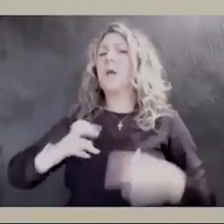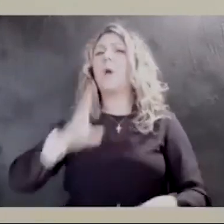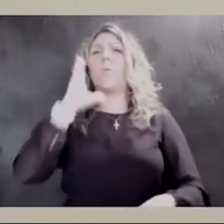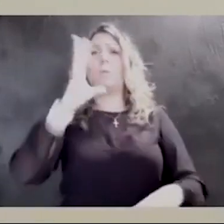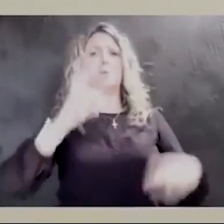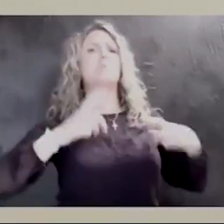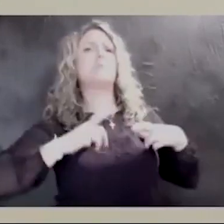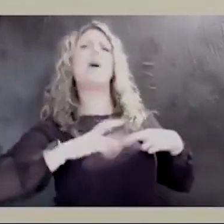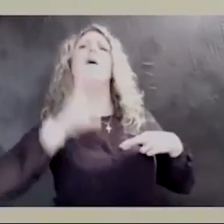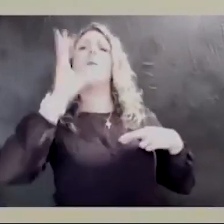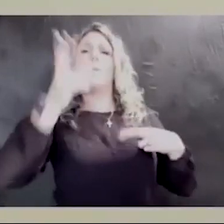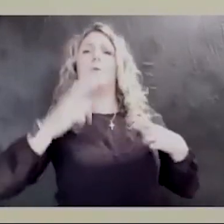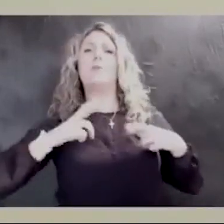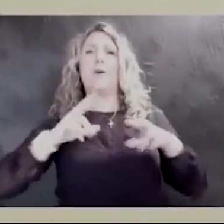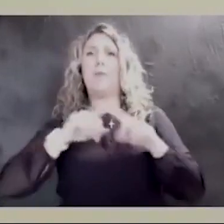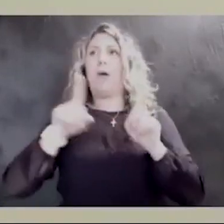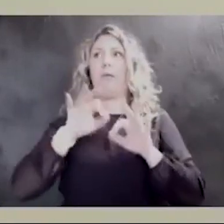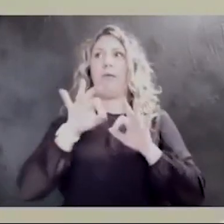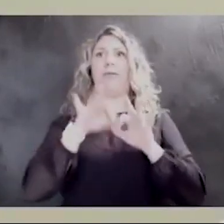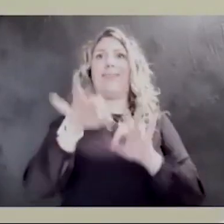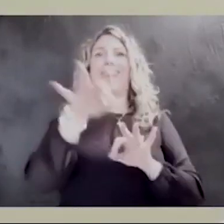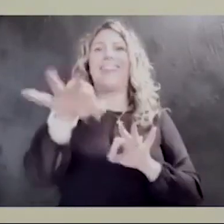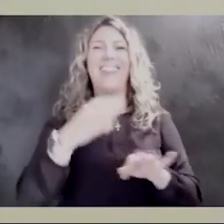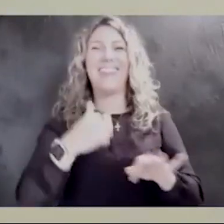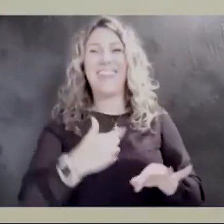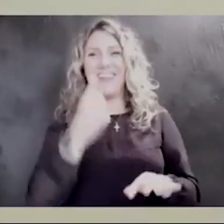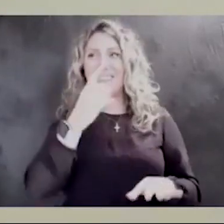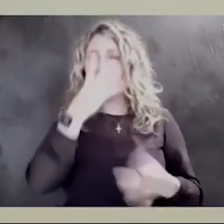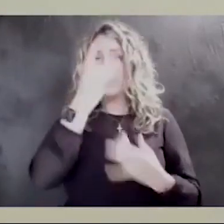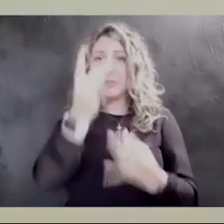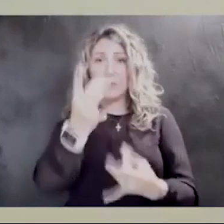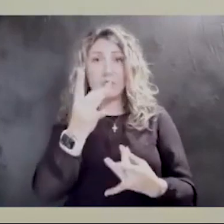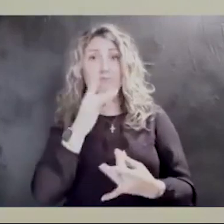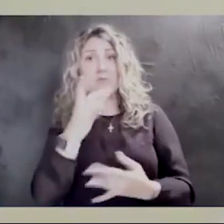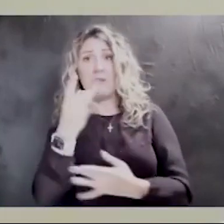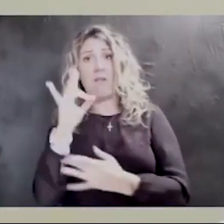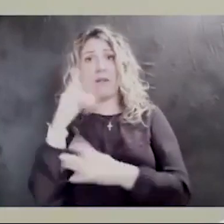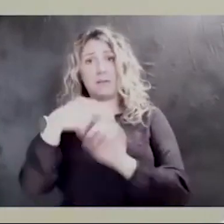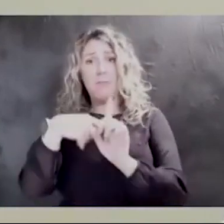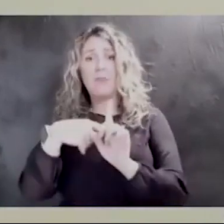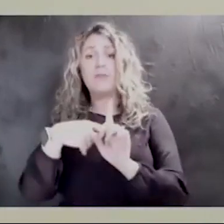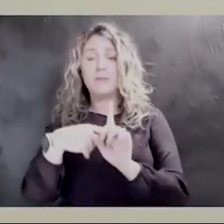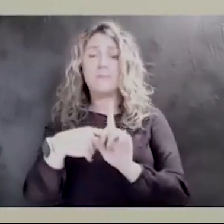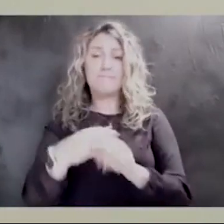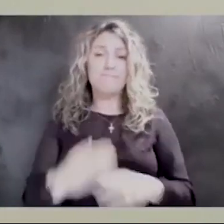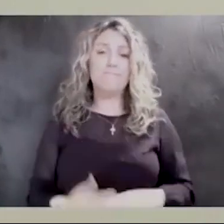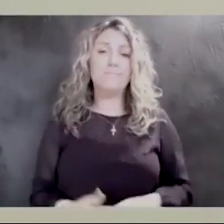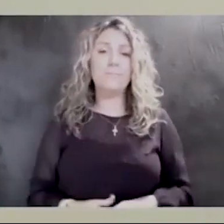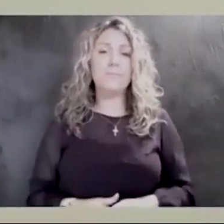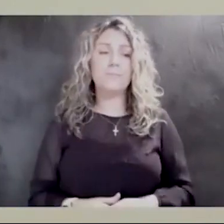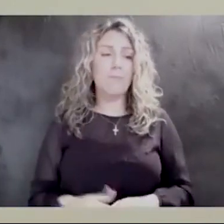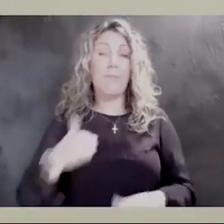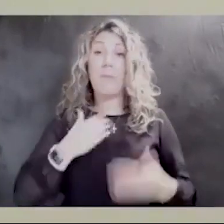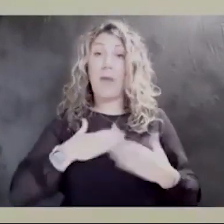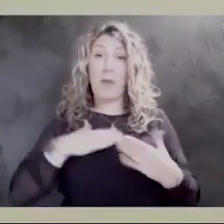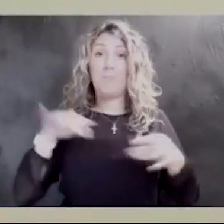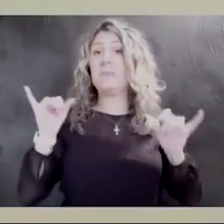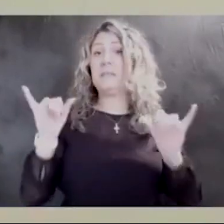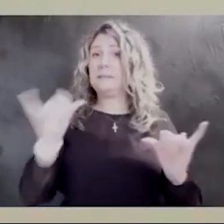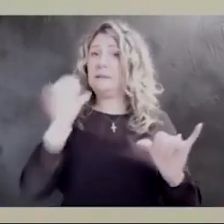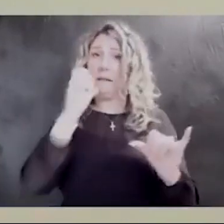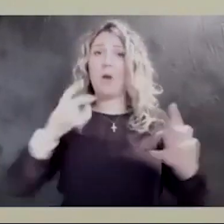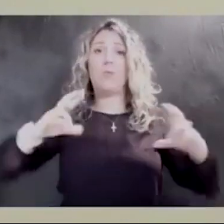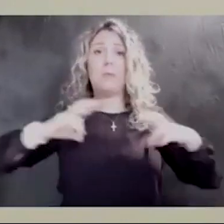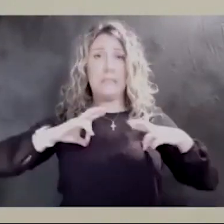think it has been an interesting 18 months. I am glad that I stayed, actually.